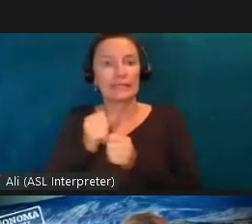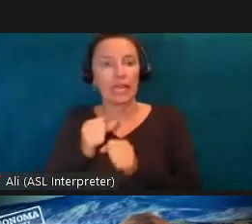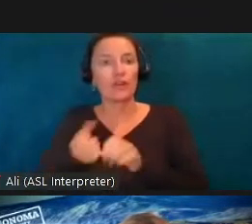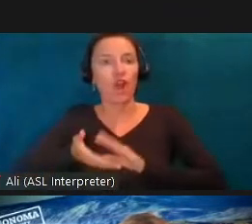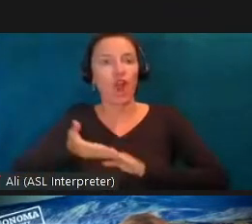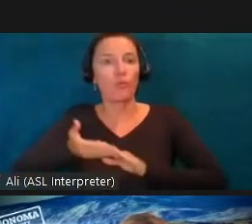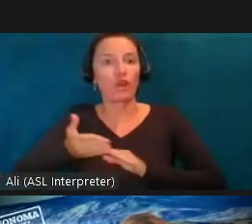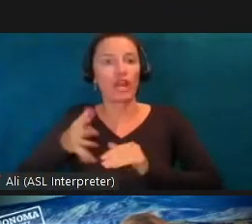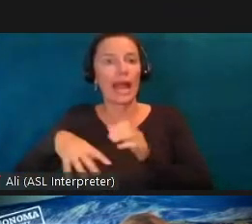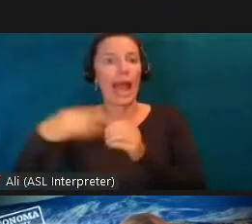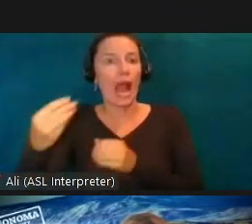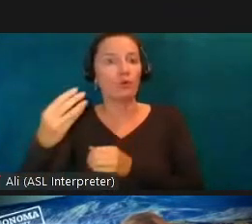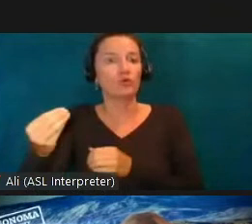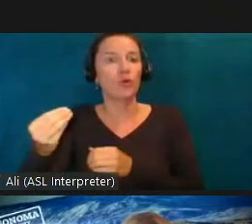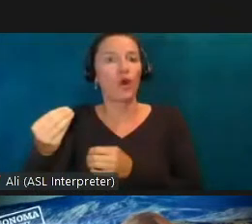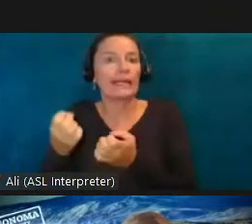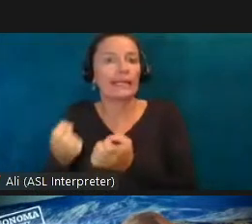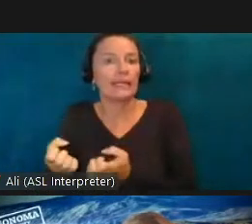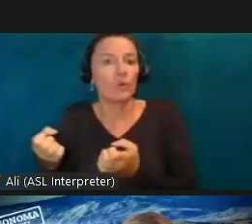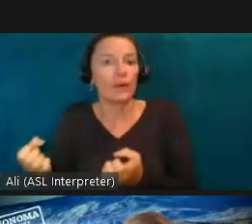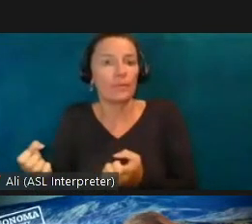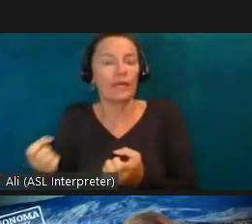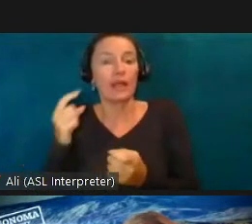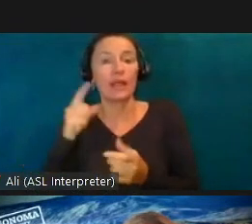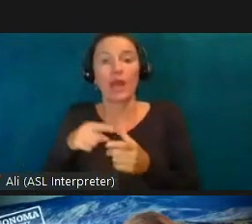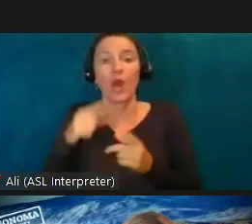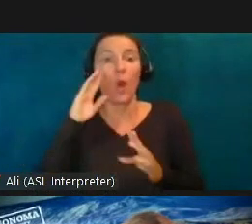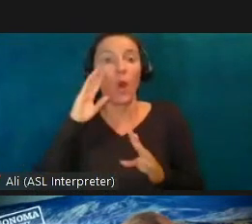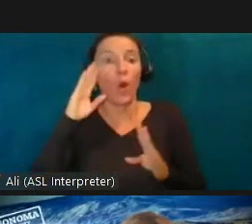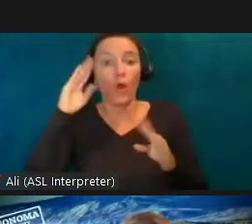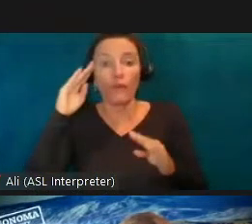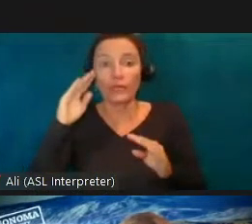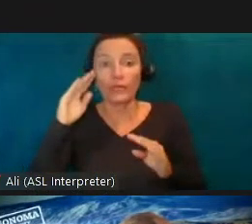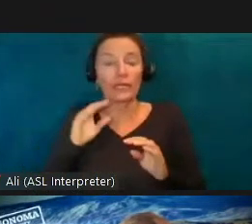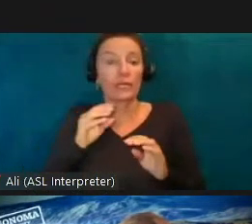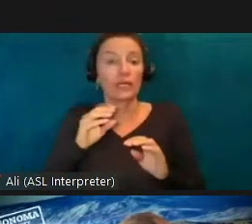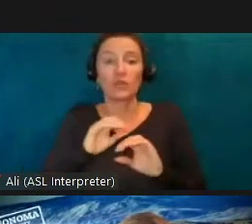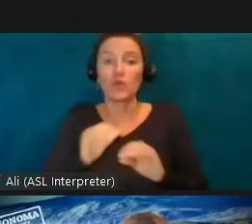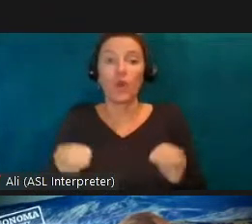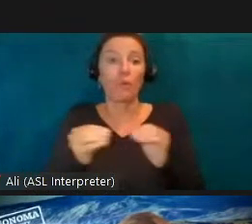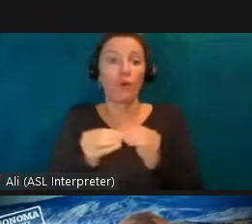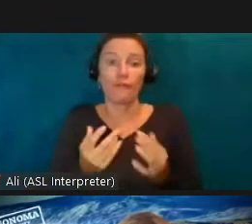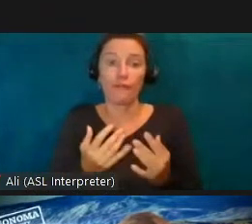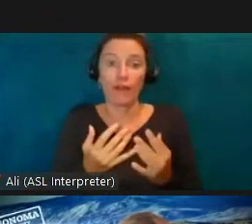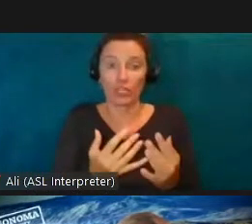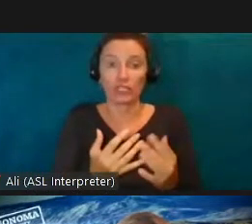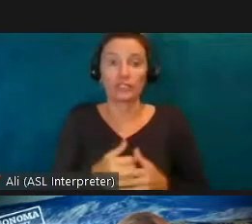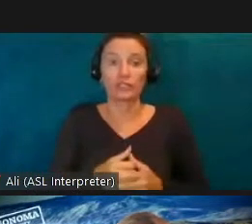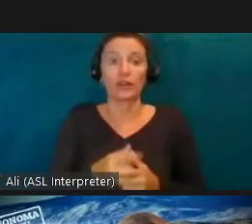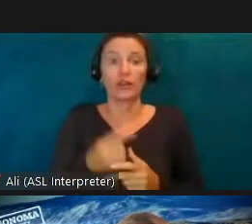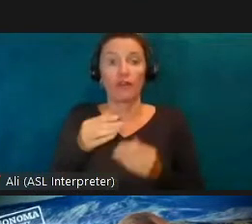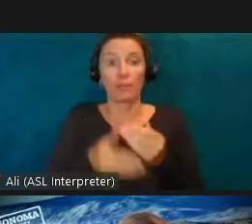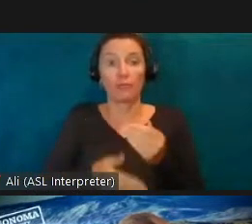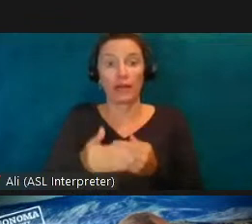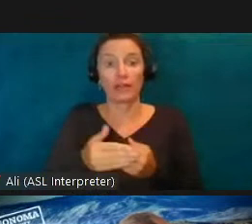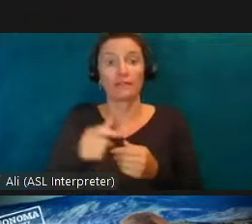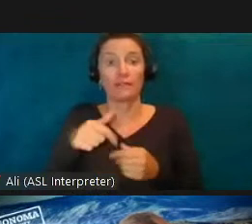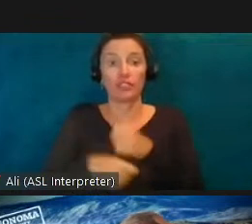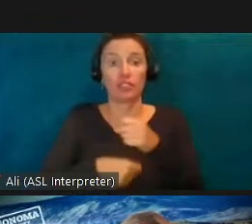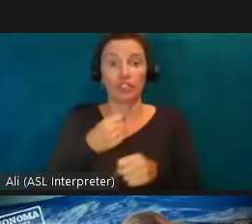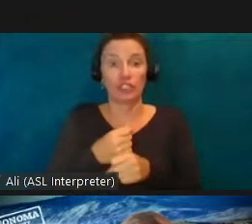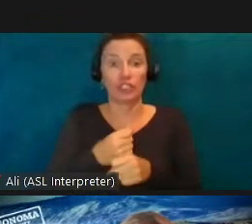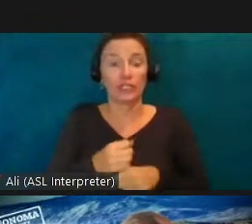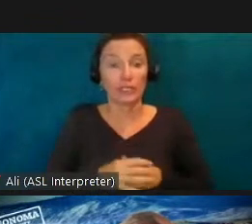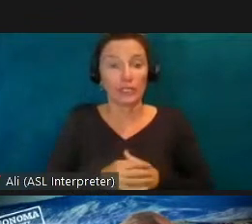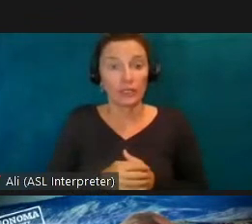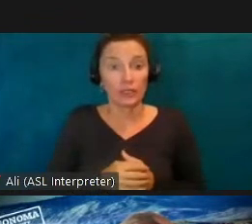equipment, then hopefully we don't have any more fires than we absolutely have to for the remainder of the fire season. As